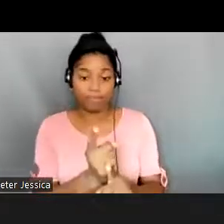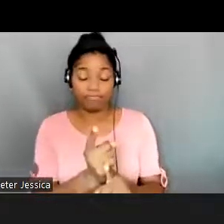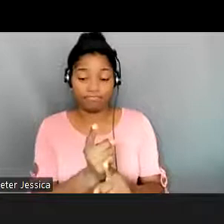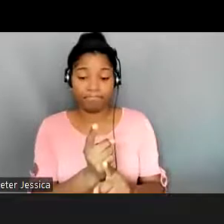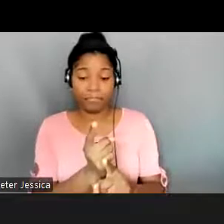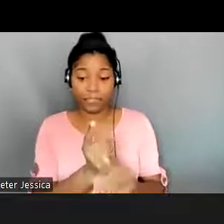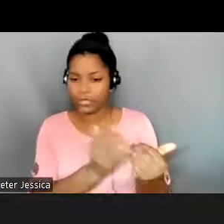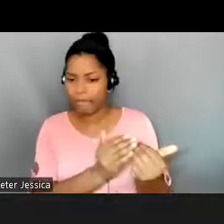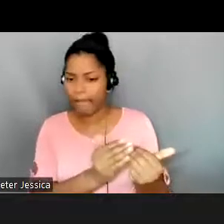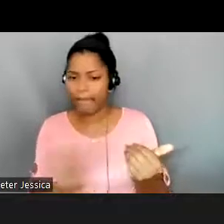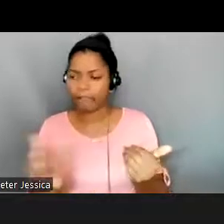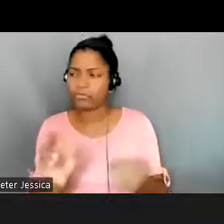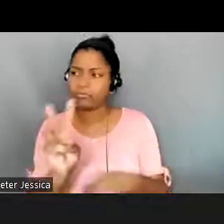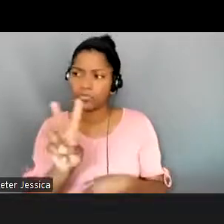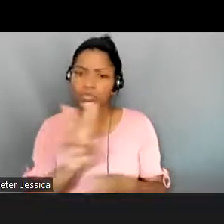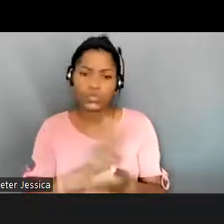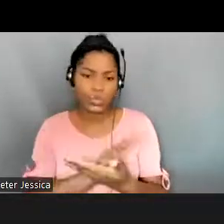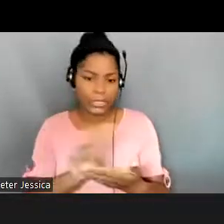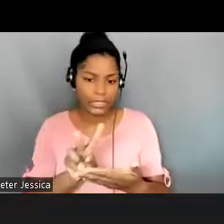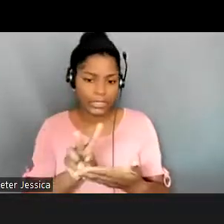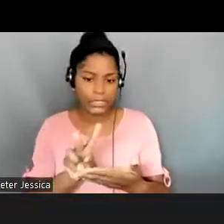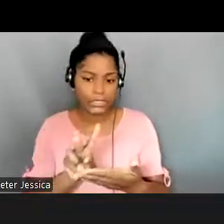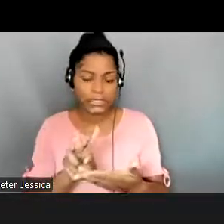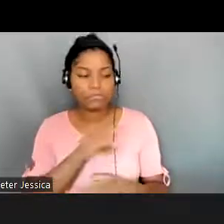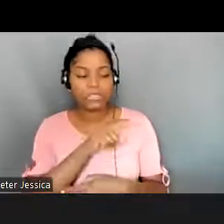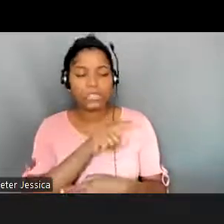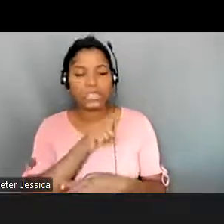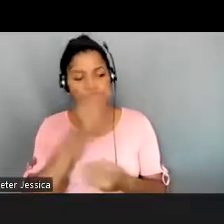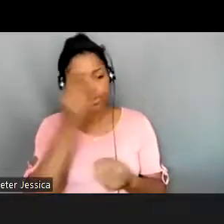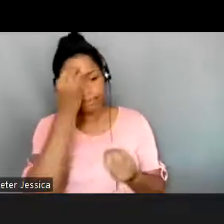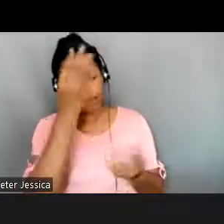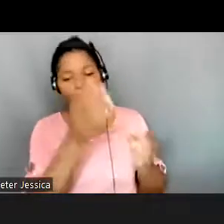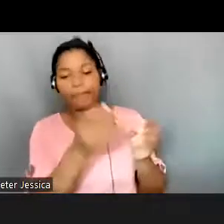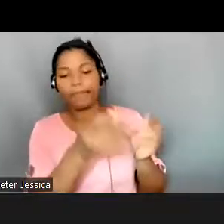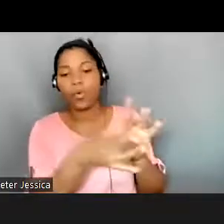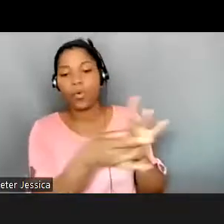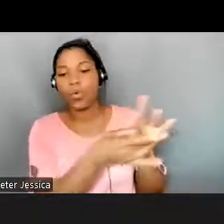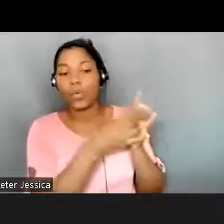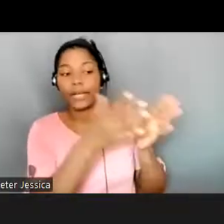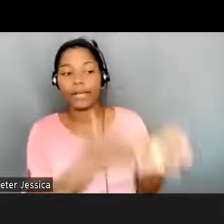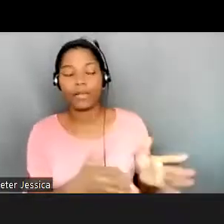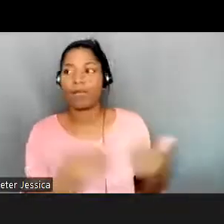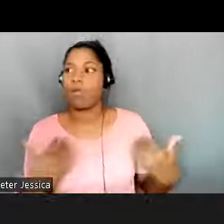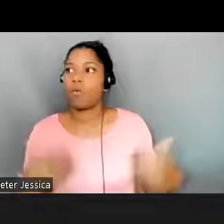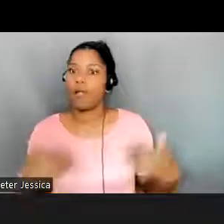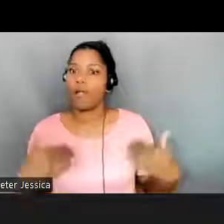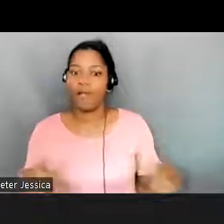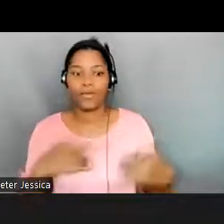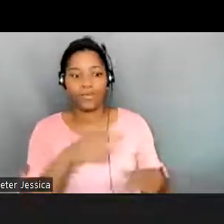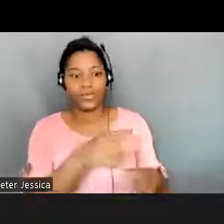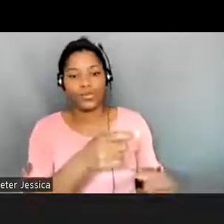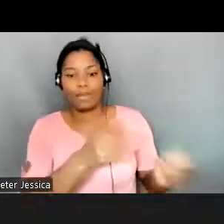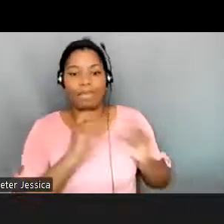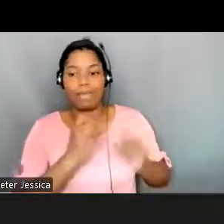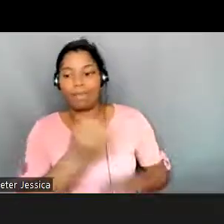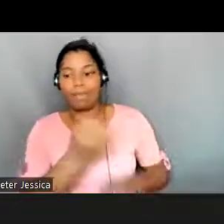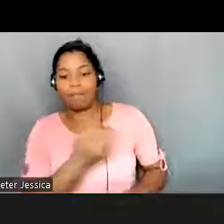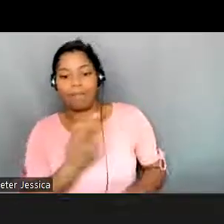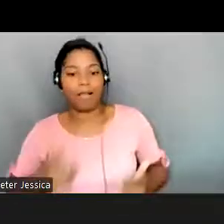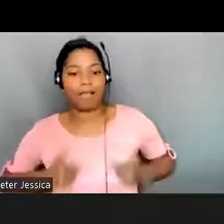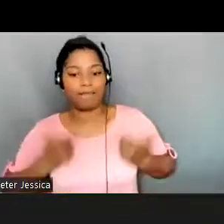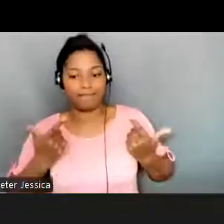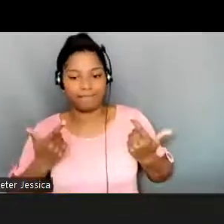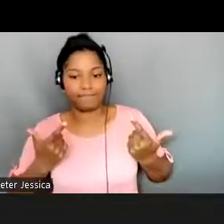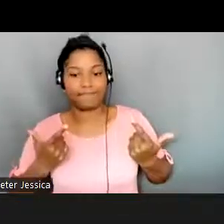this for about 2 weeks, she said to the intergenerational coordinator, "You gave me back my life. You gave me my